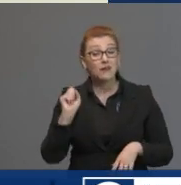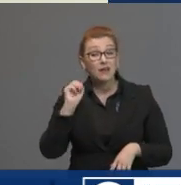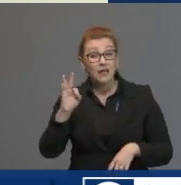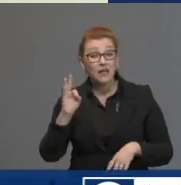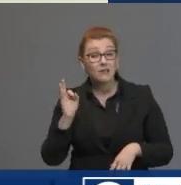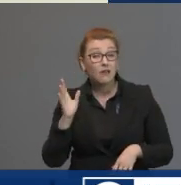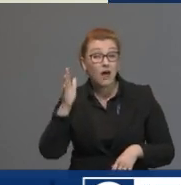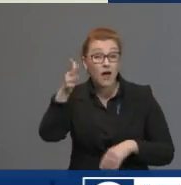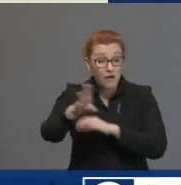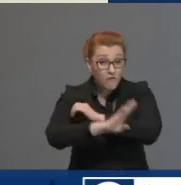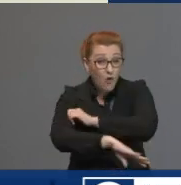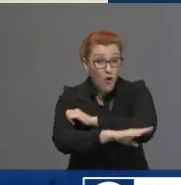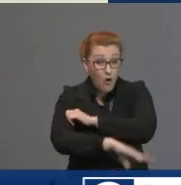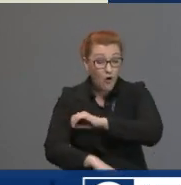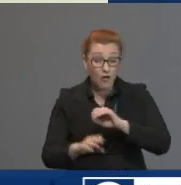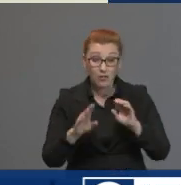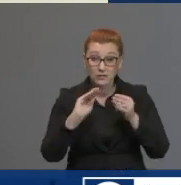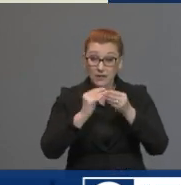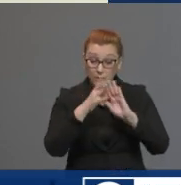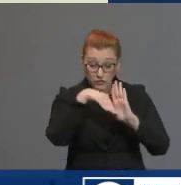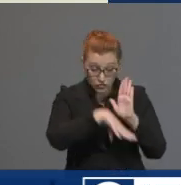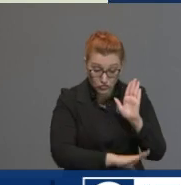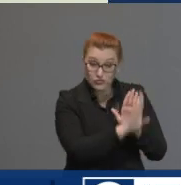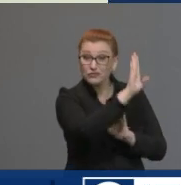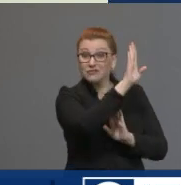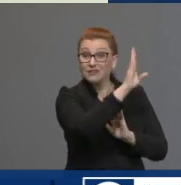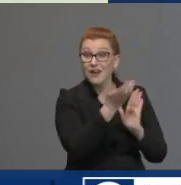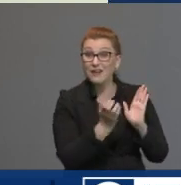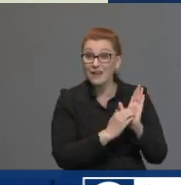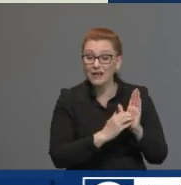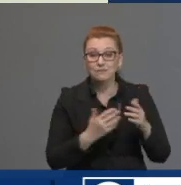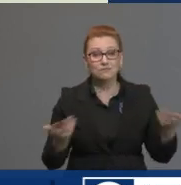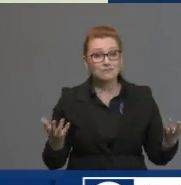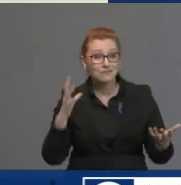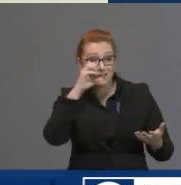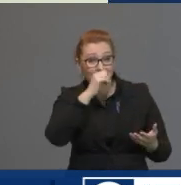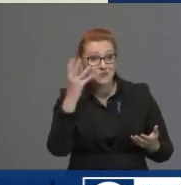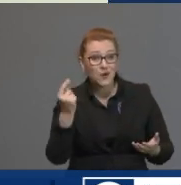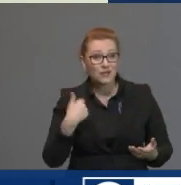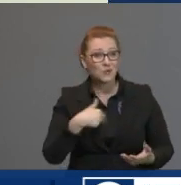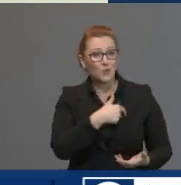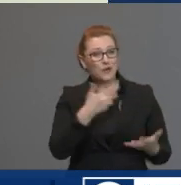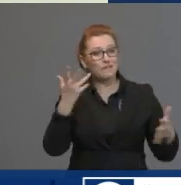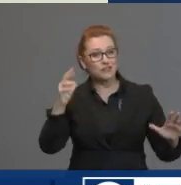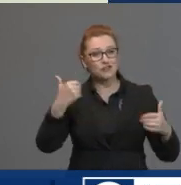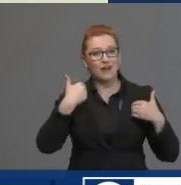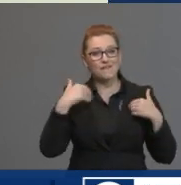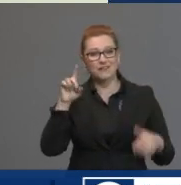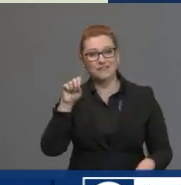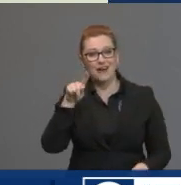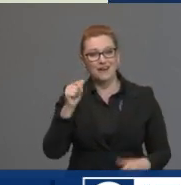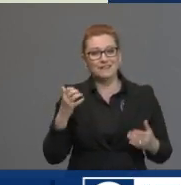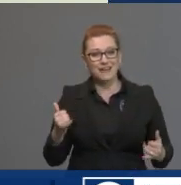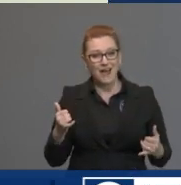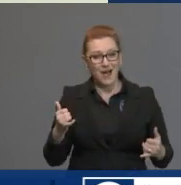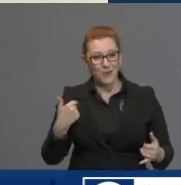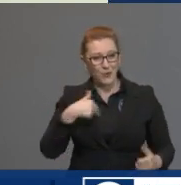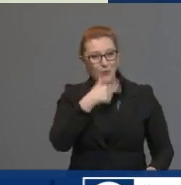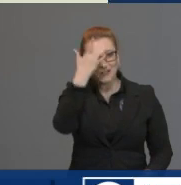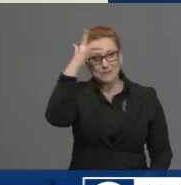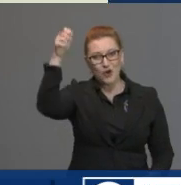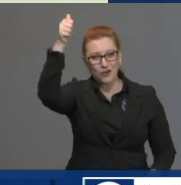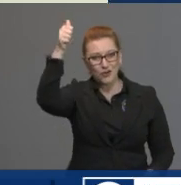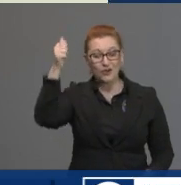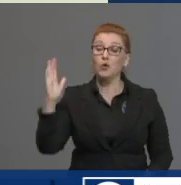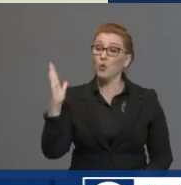happens if this virus is to return, we're smarter today. We know much more. We